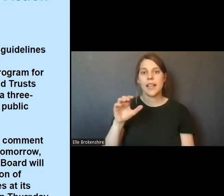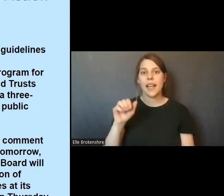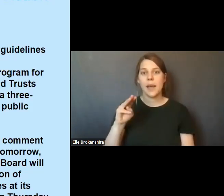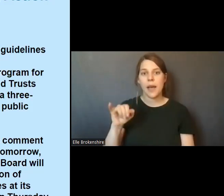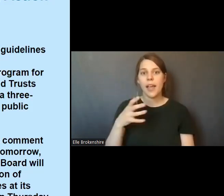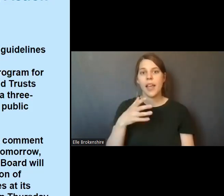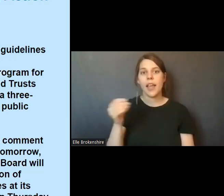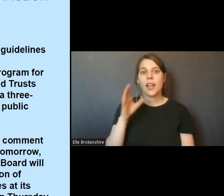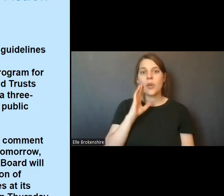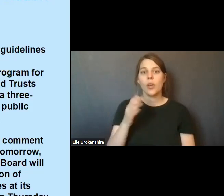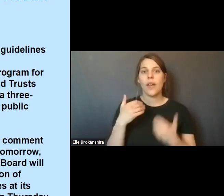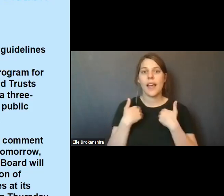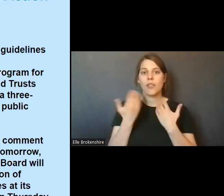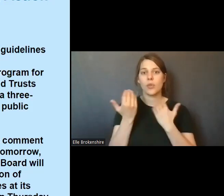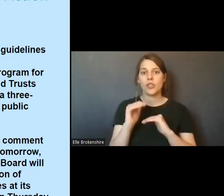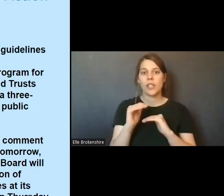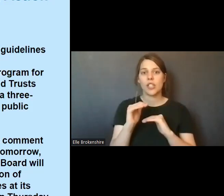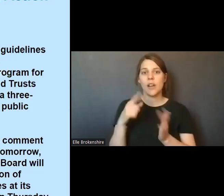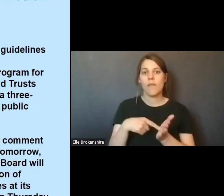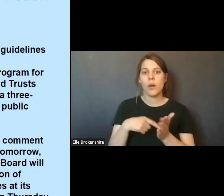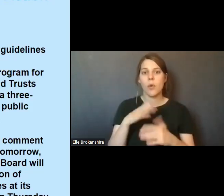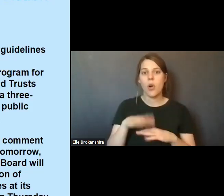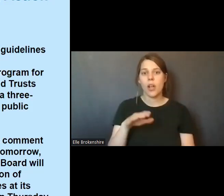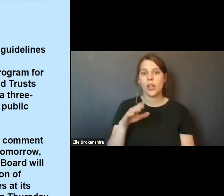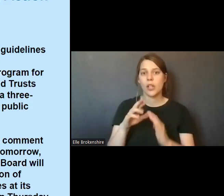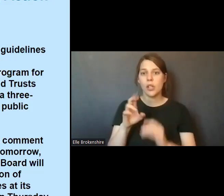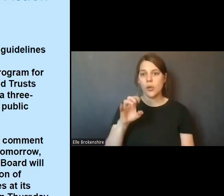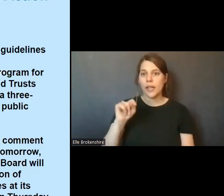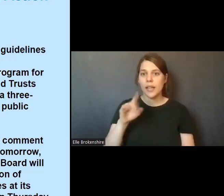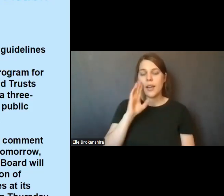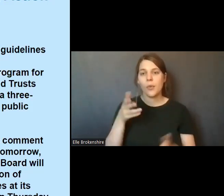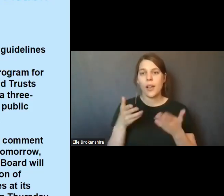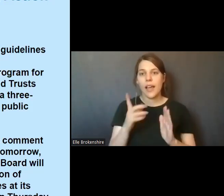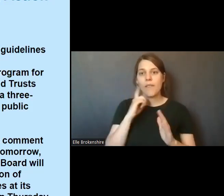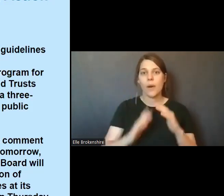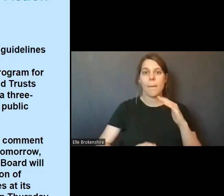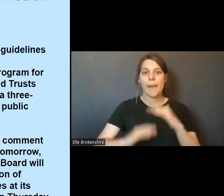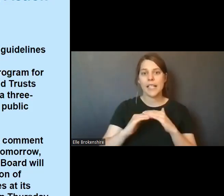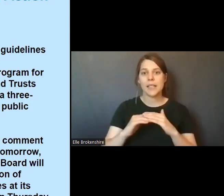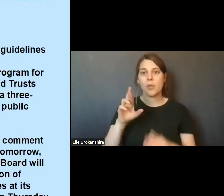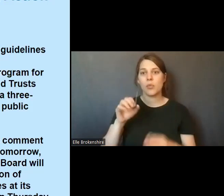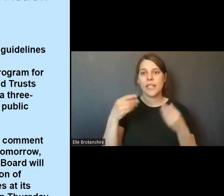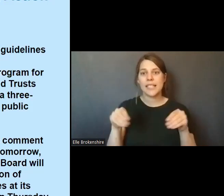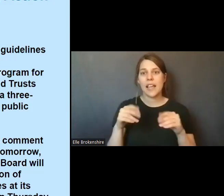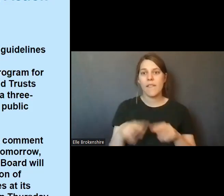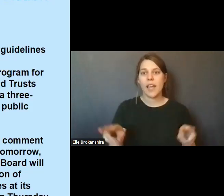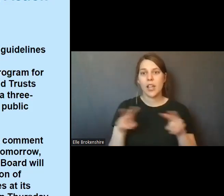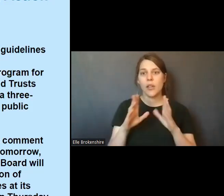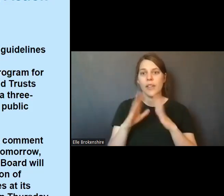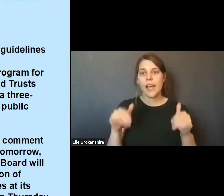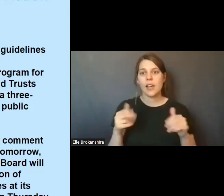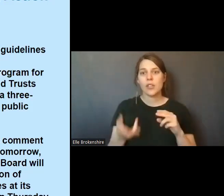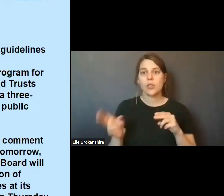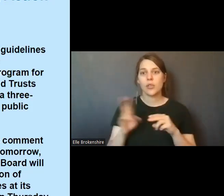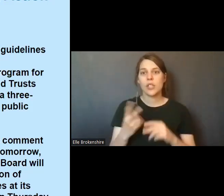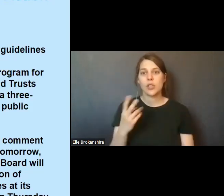restriction recorded on the unit. And the deed restriction will allow for the maximum resale value of the house to increase 2% per